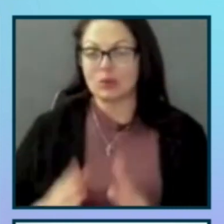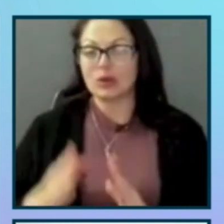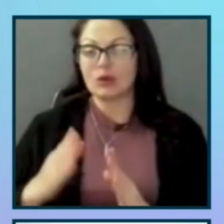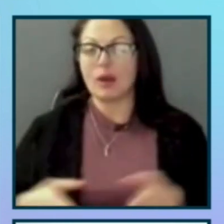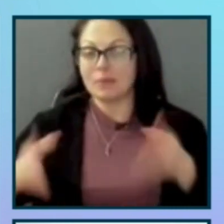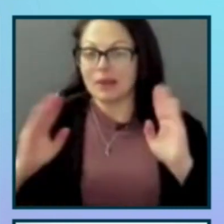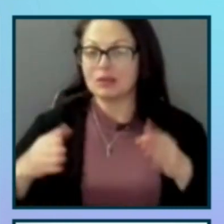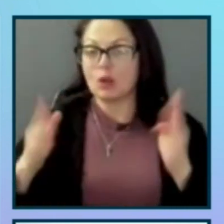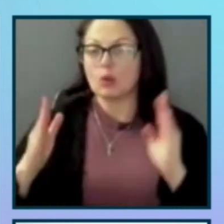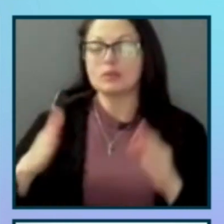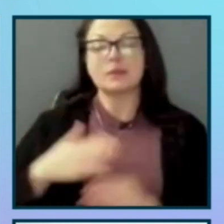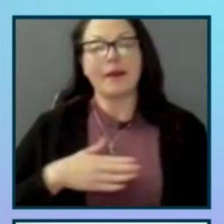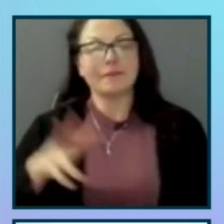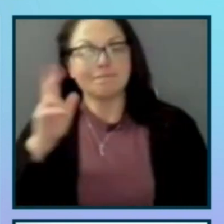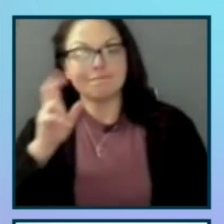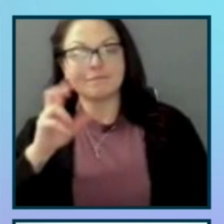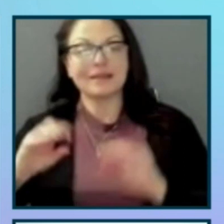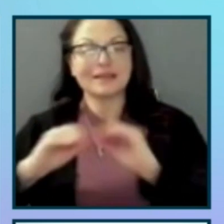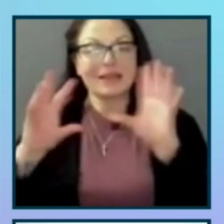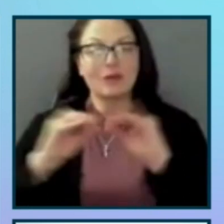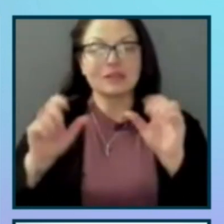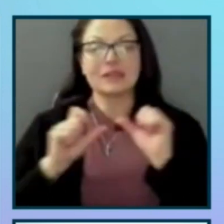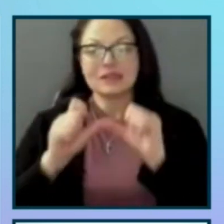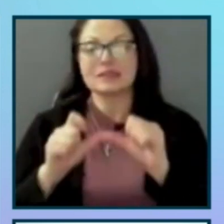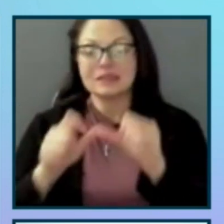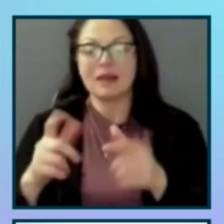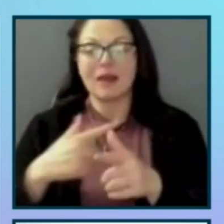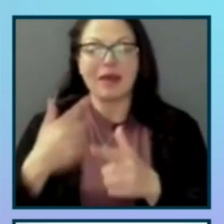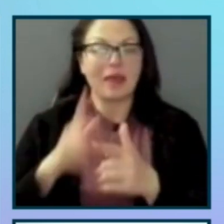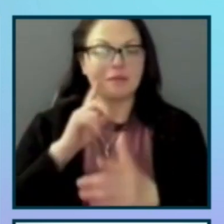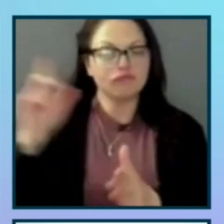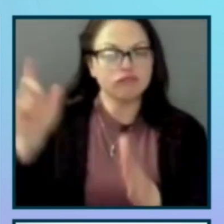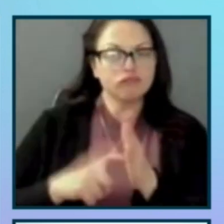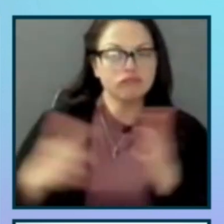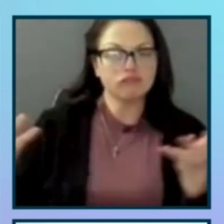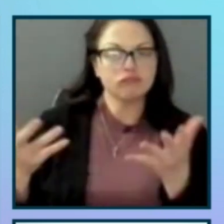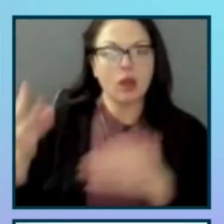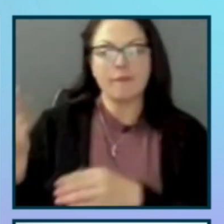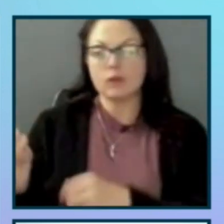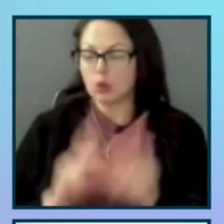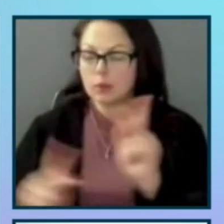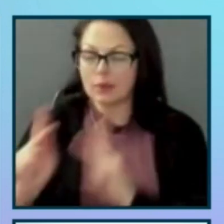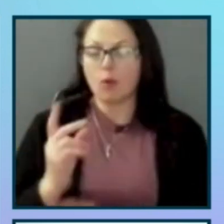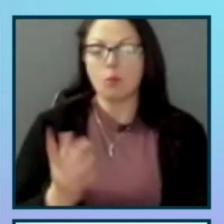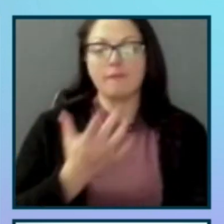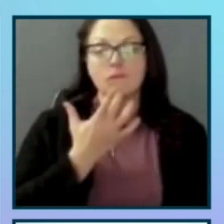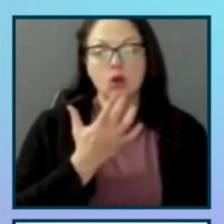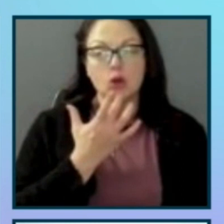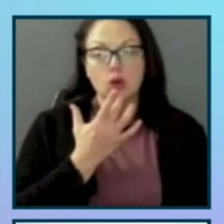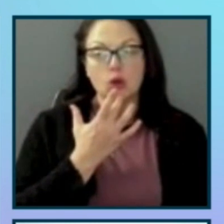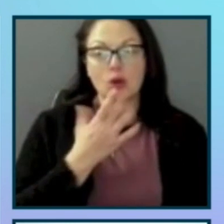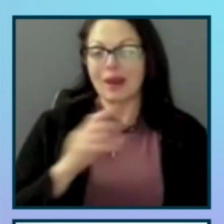volume level, clarity, consistency. And then we did notice that a few participants preferred a say